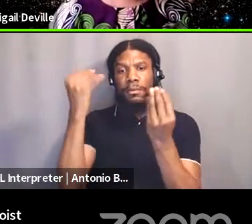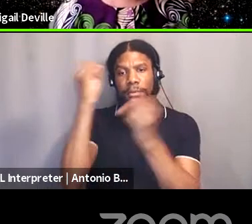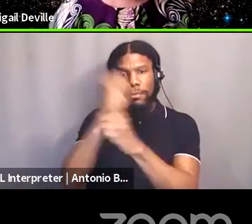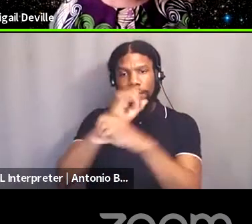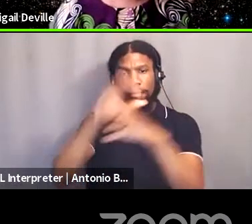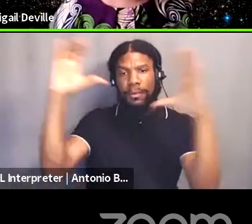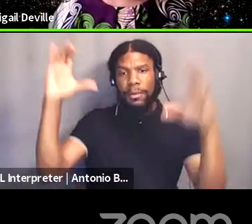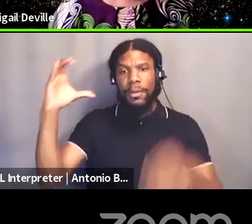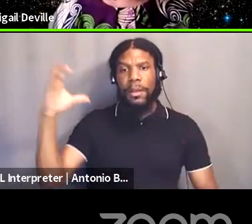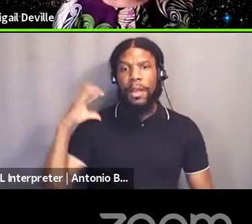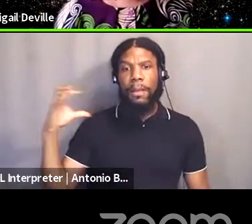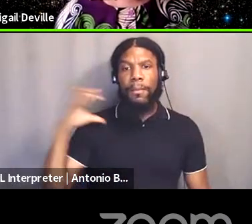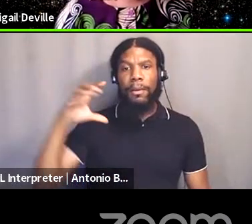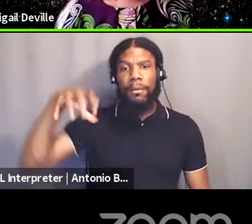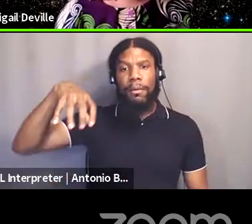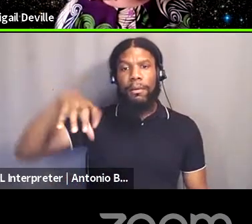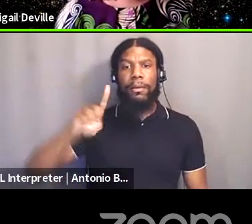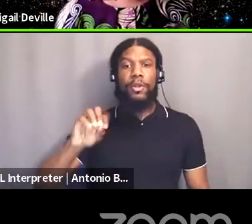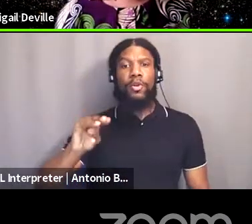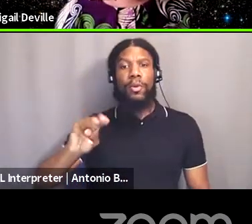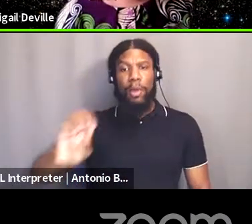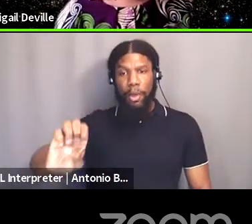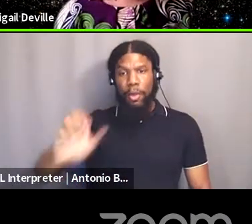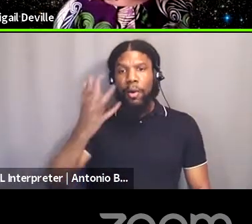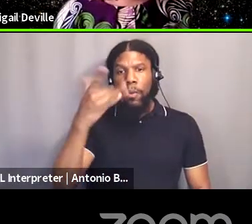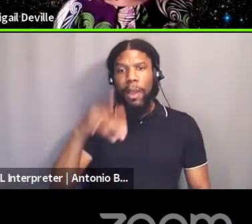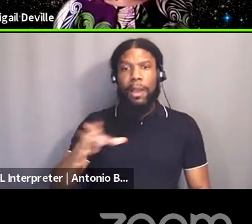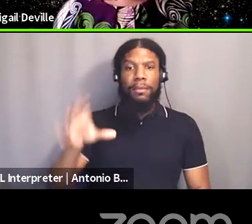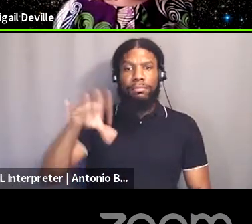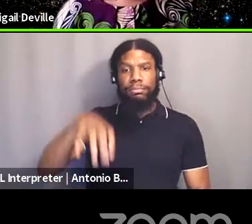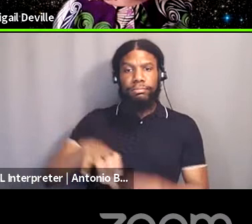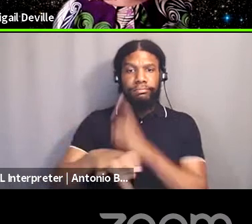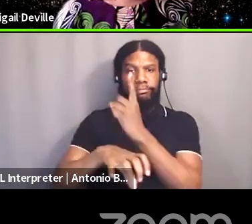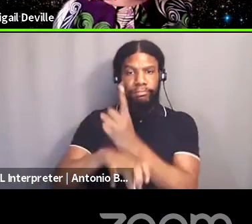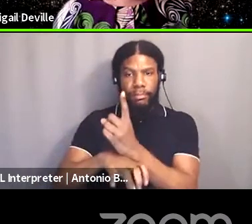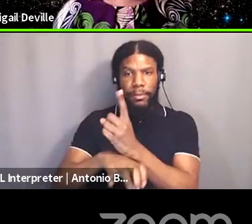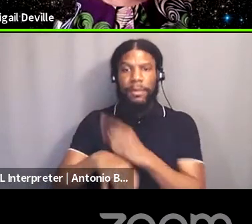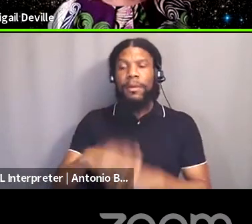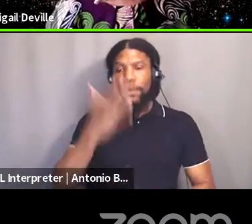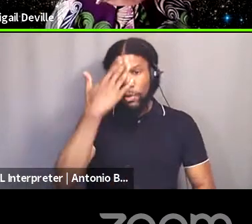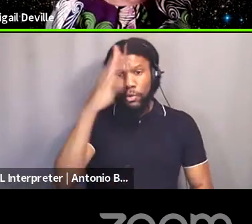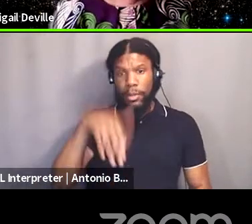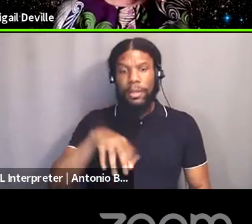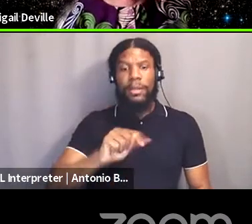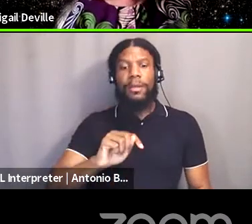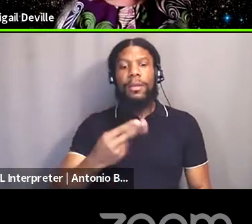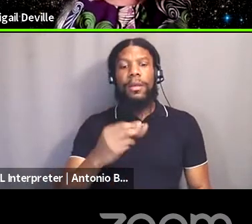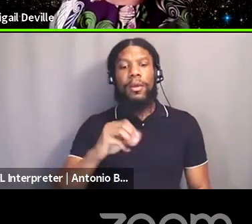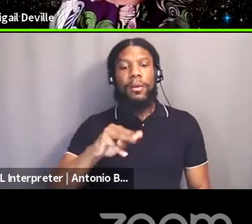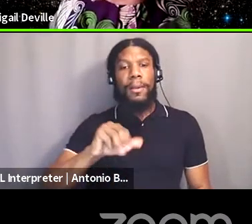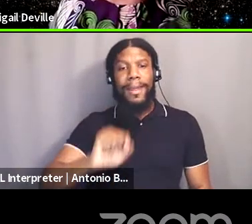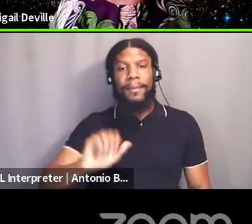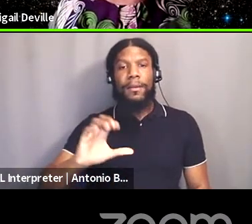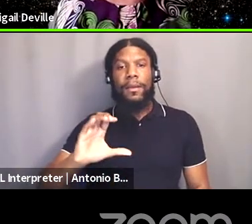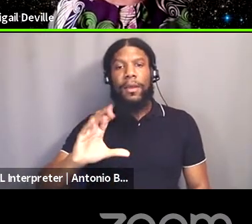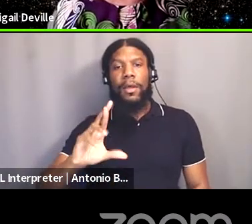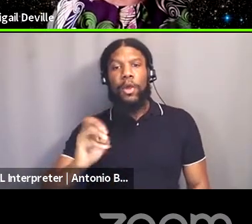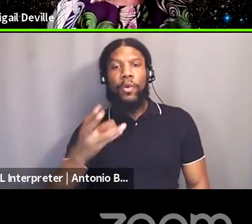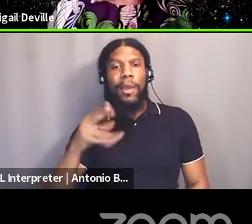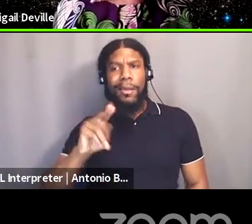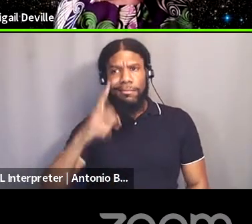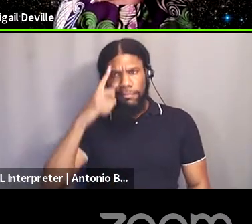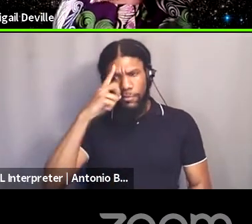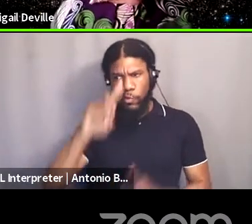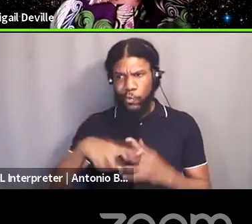specifically through the sculpture that sits on the top of it. Thomas Crown's, what is the original title? I